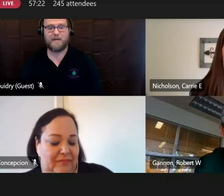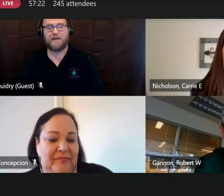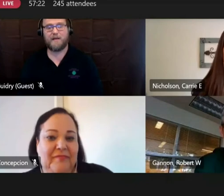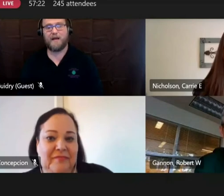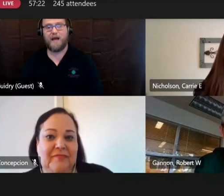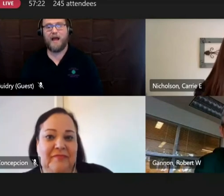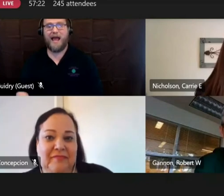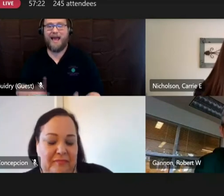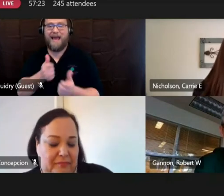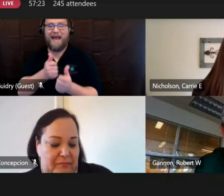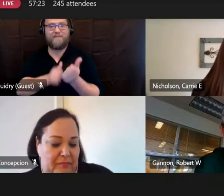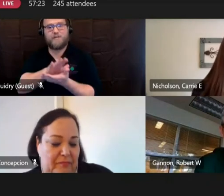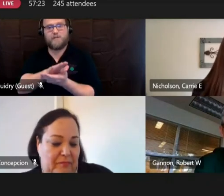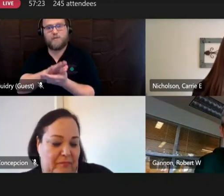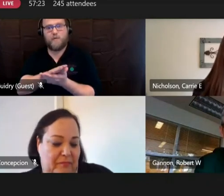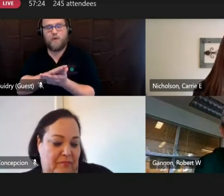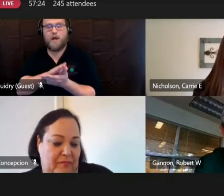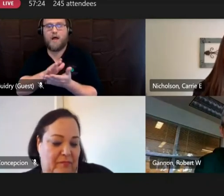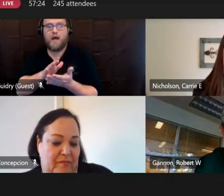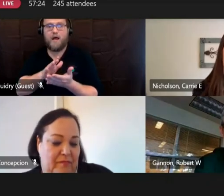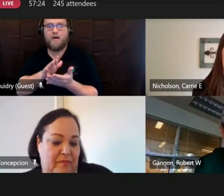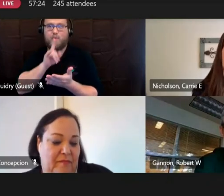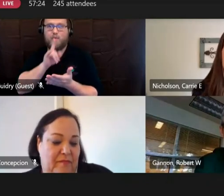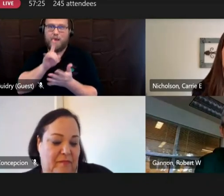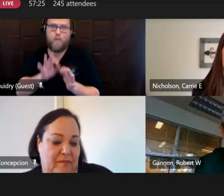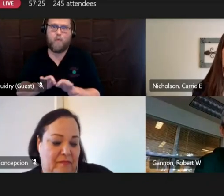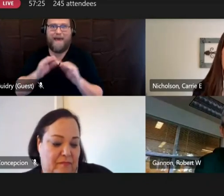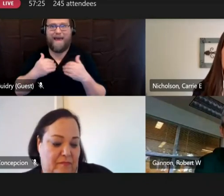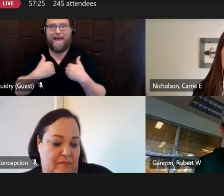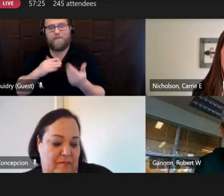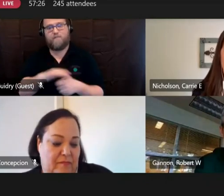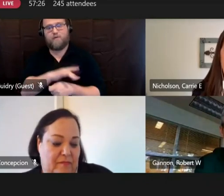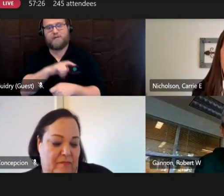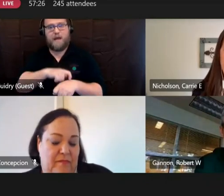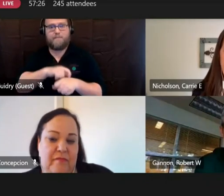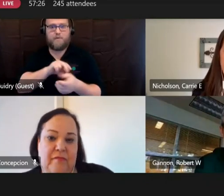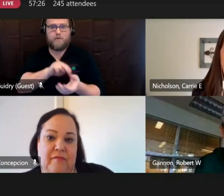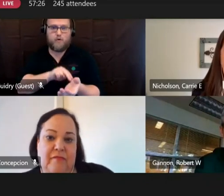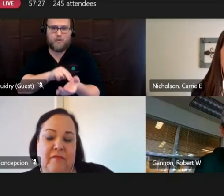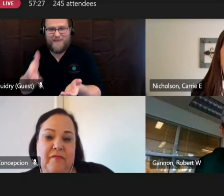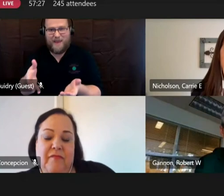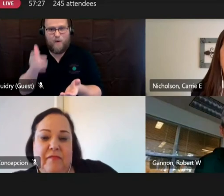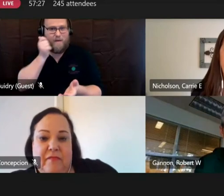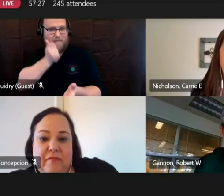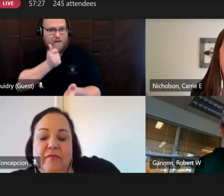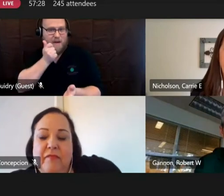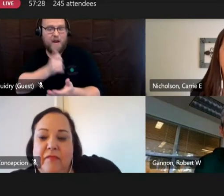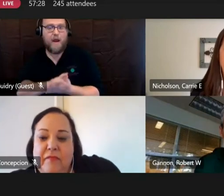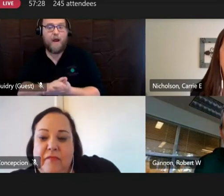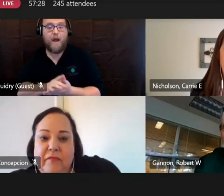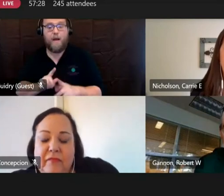day. But right now it is more of an adjustment of